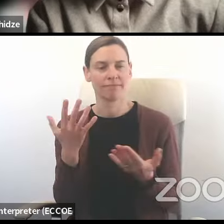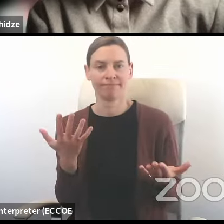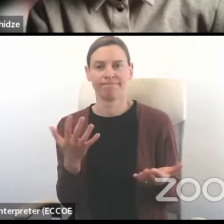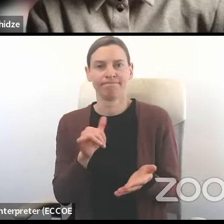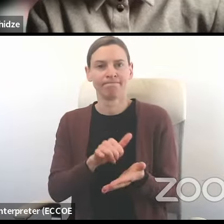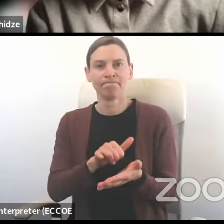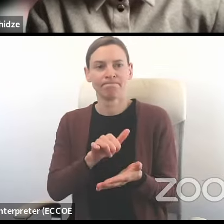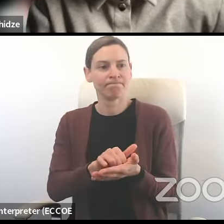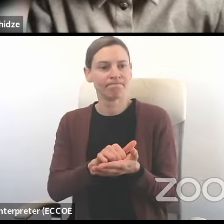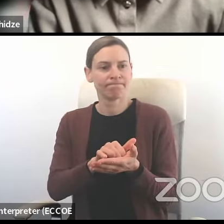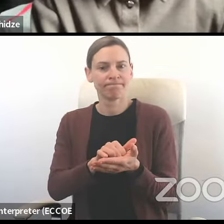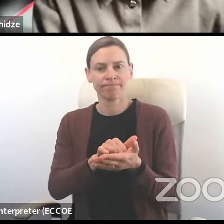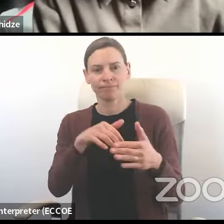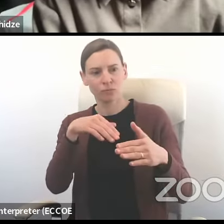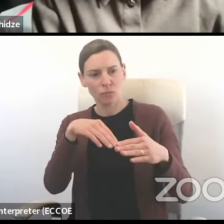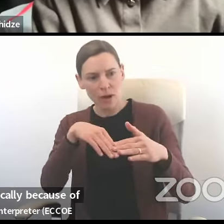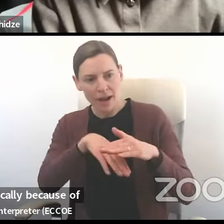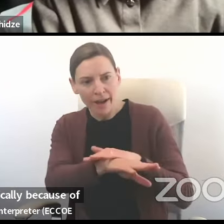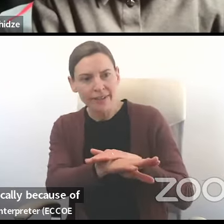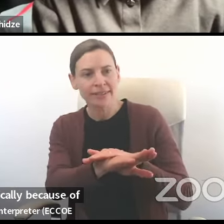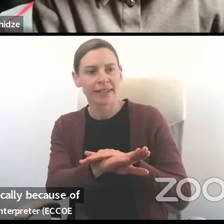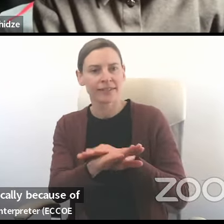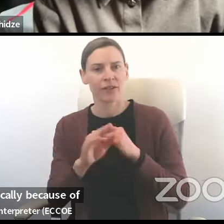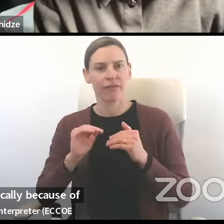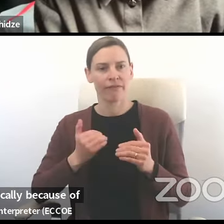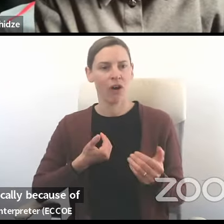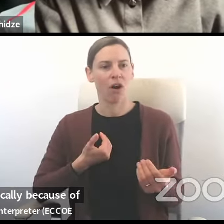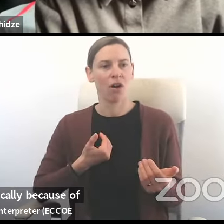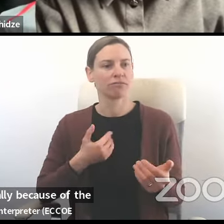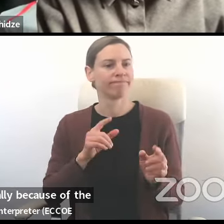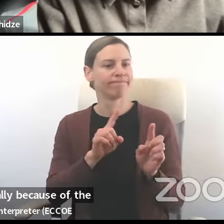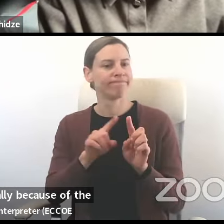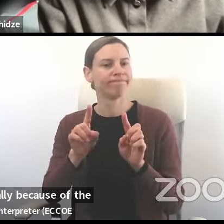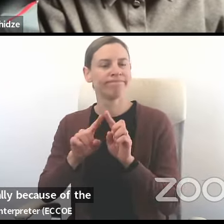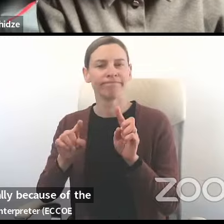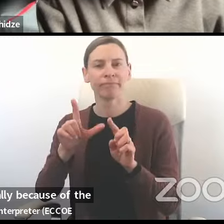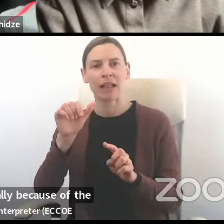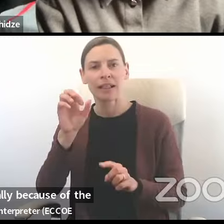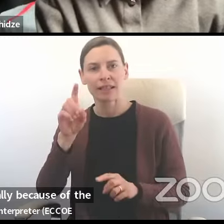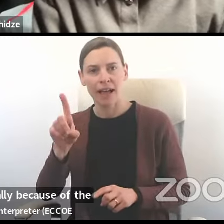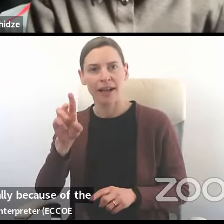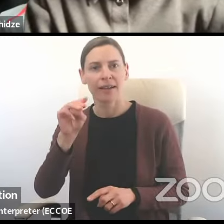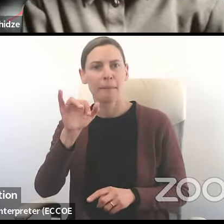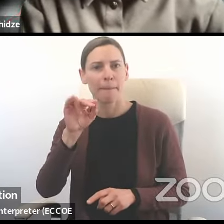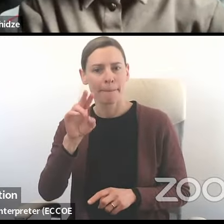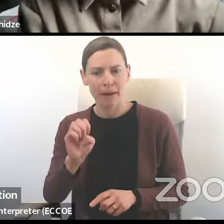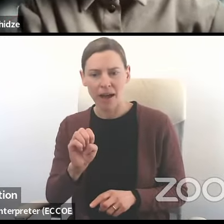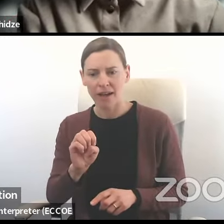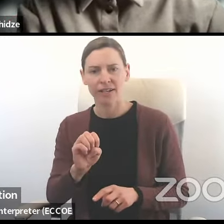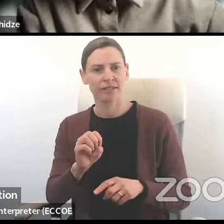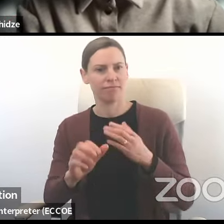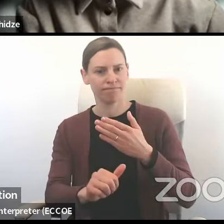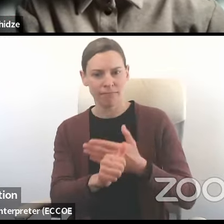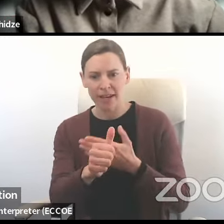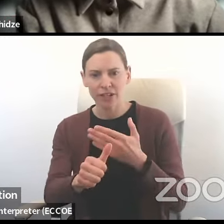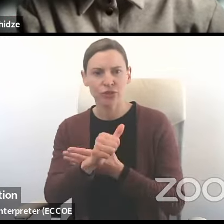non-accessible physically because of the landmines and occupation and other